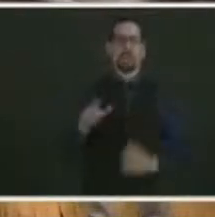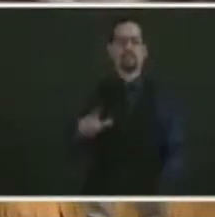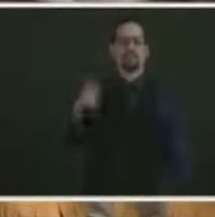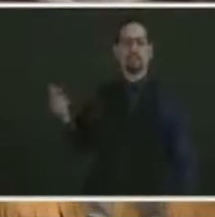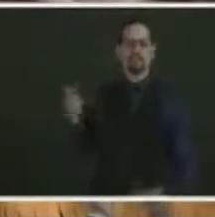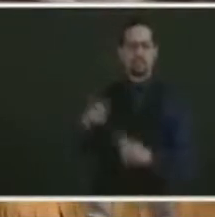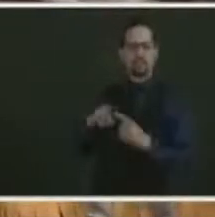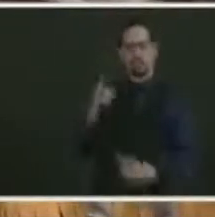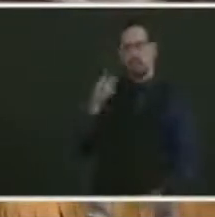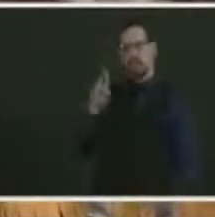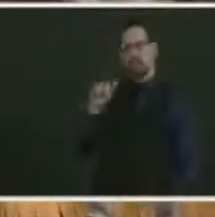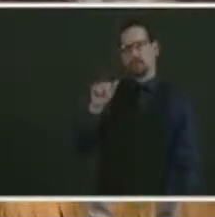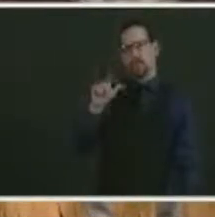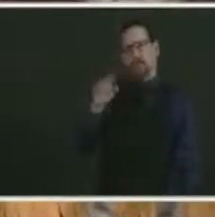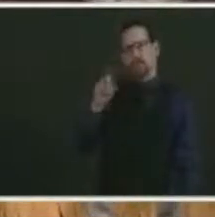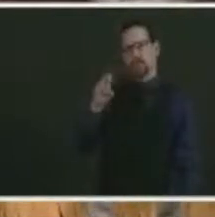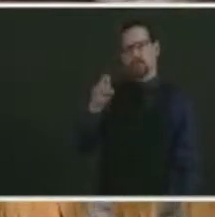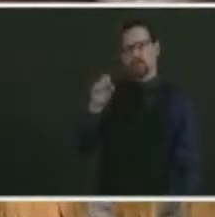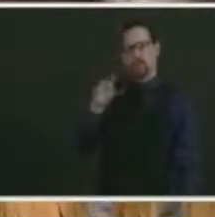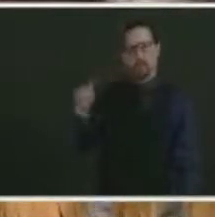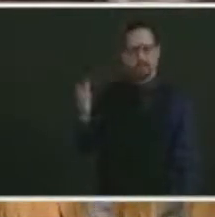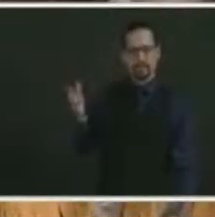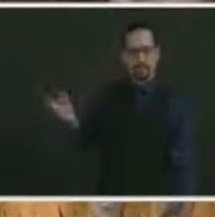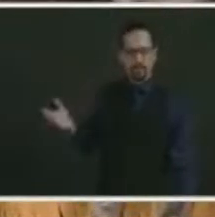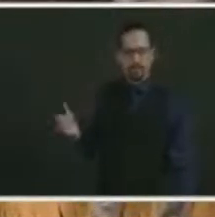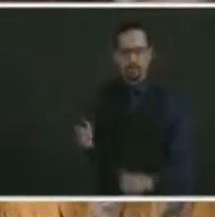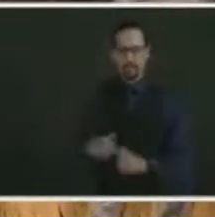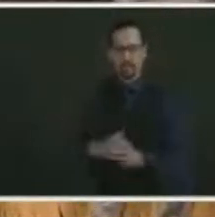back for questions.